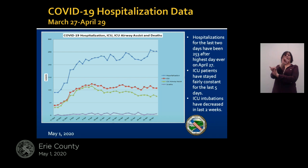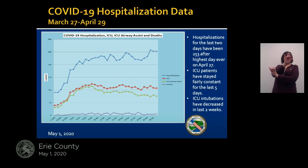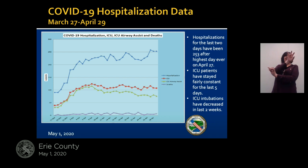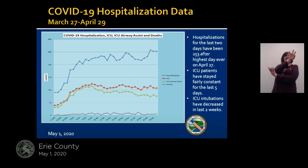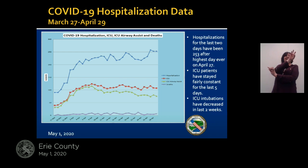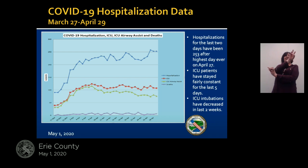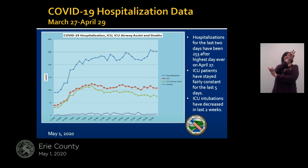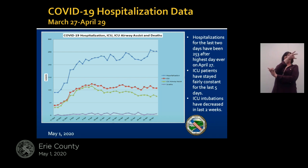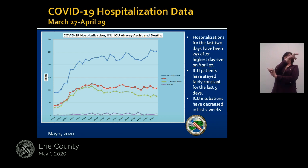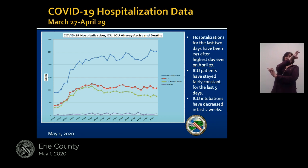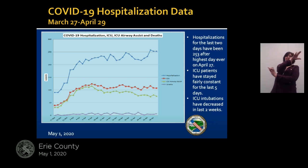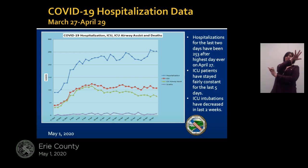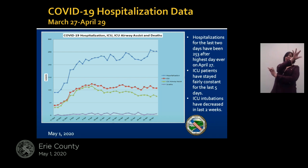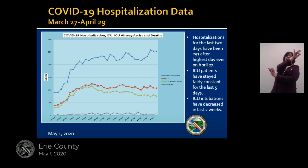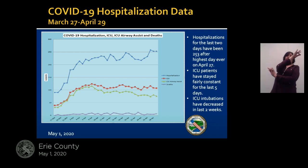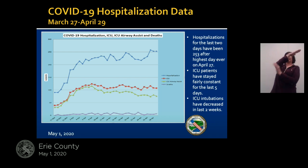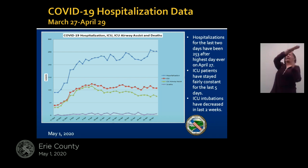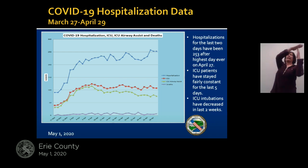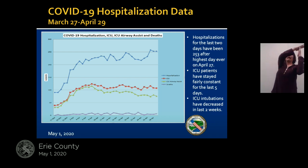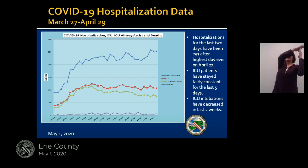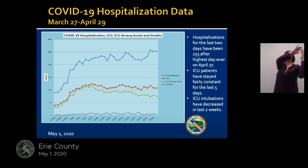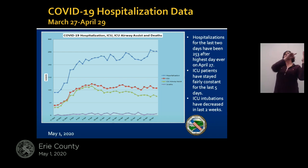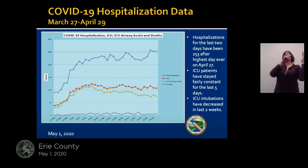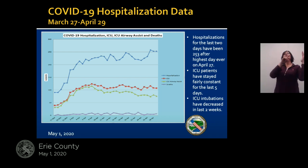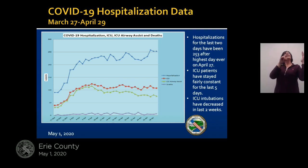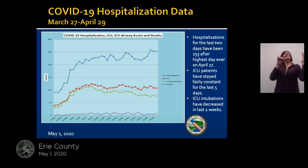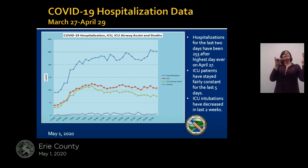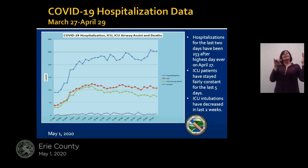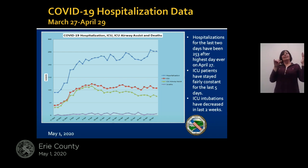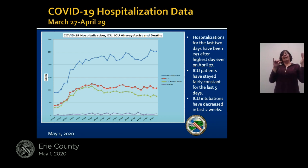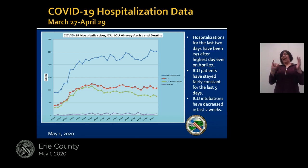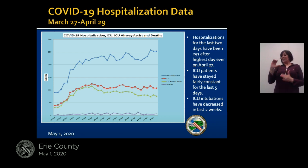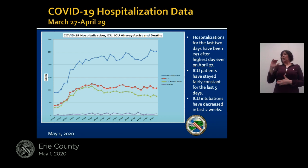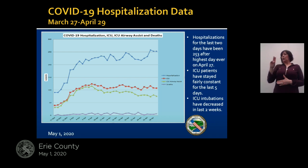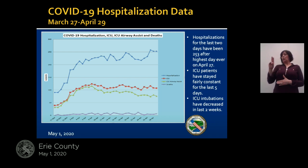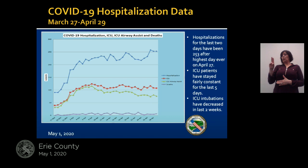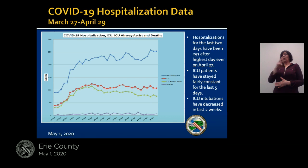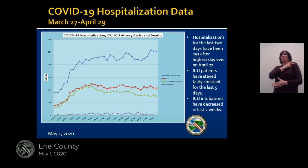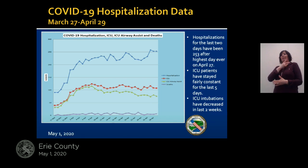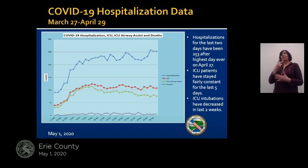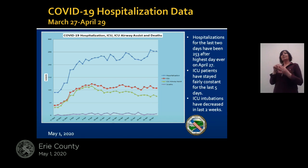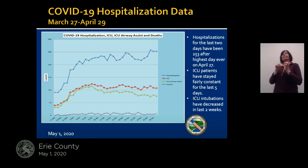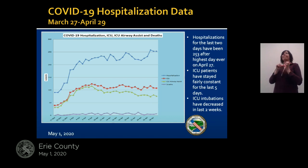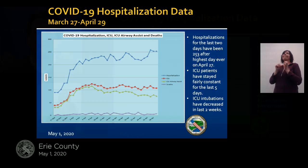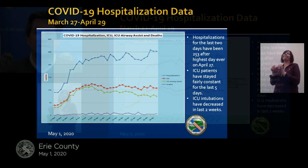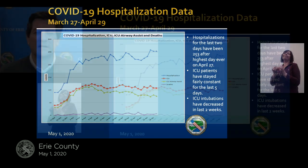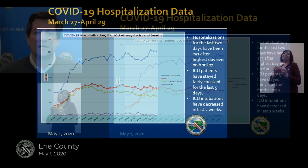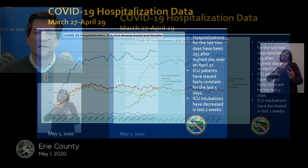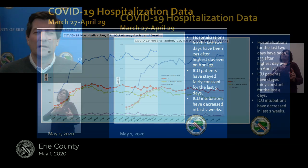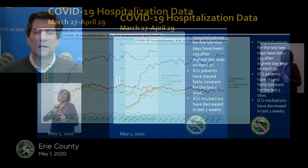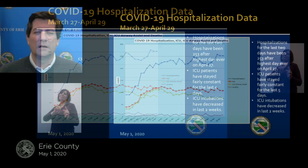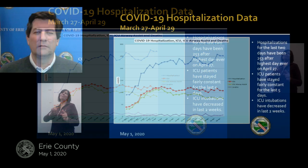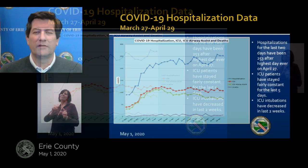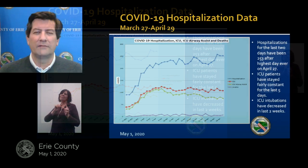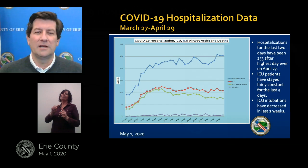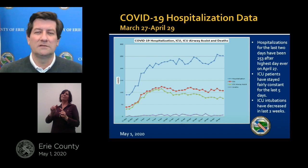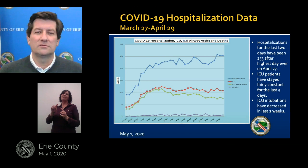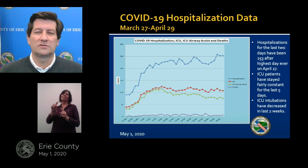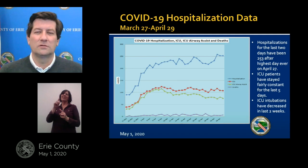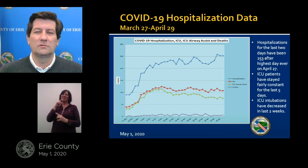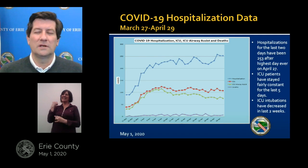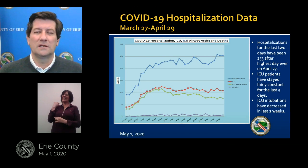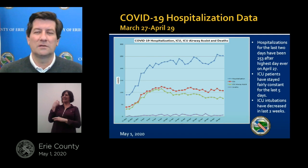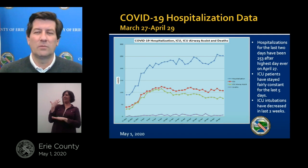was 258. As I said, ICU patients have stayed fairly constant for the last 5